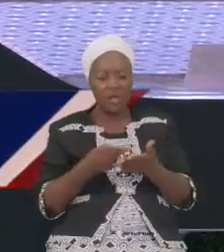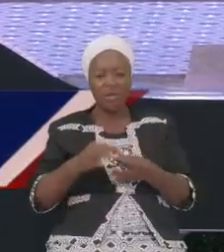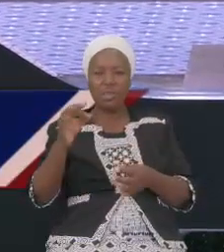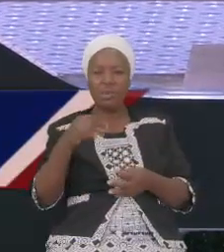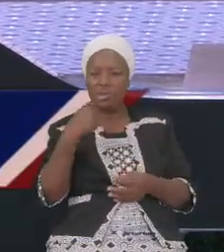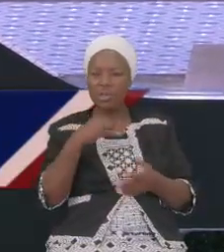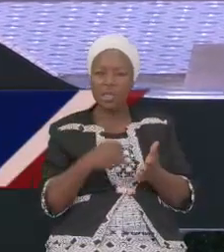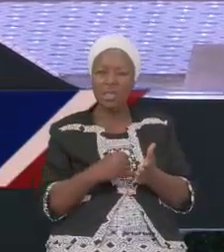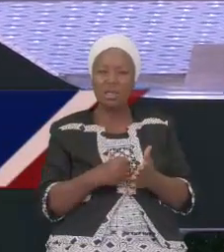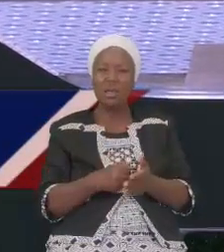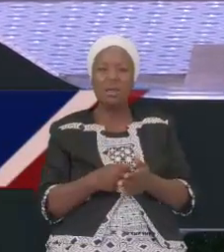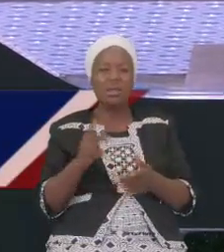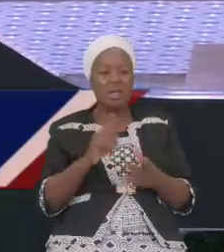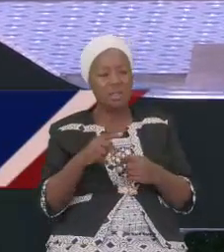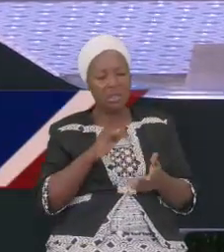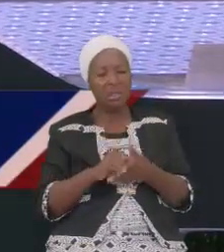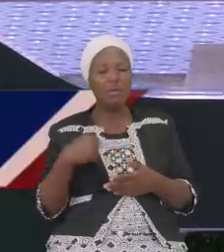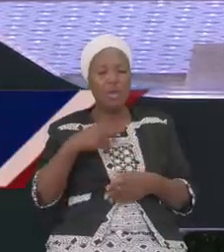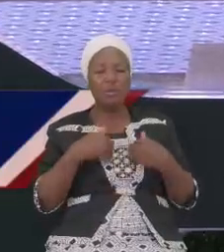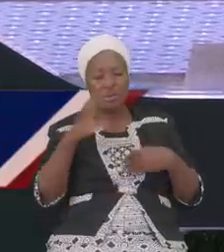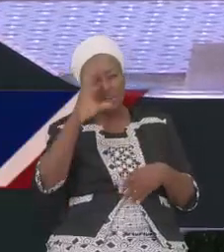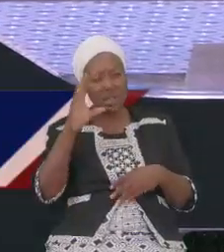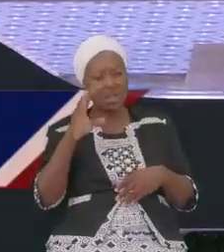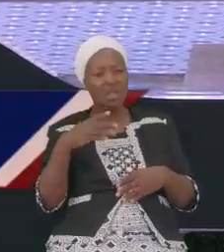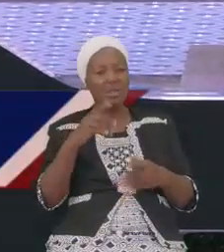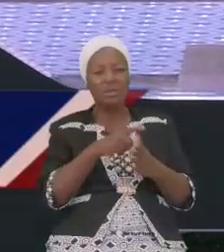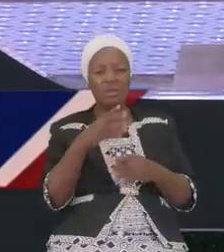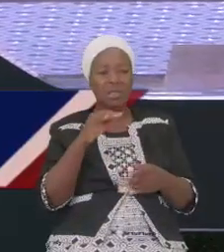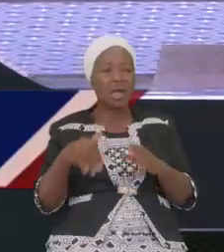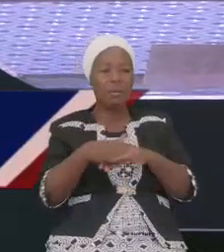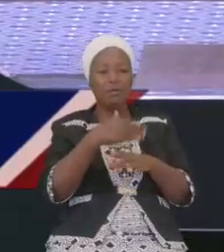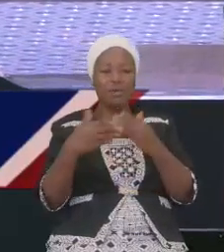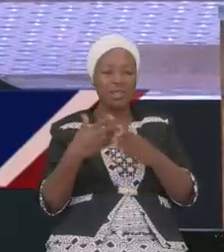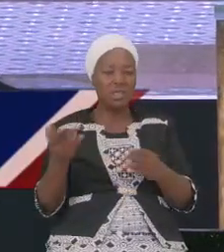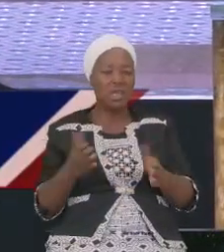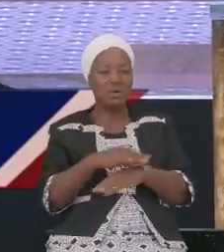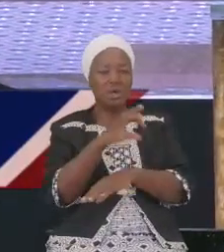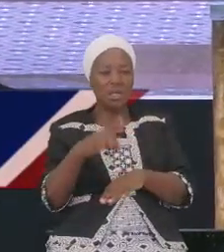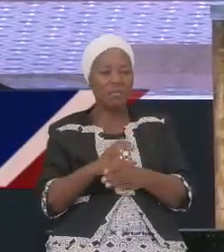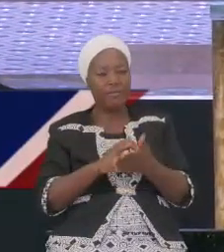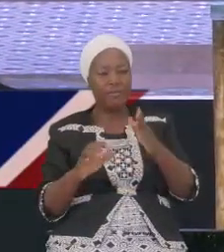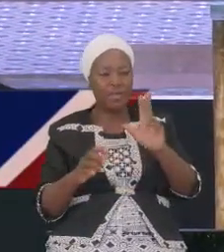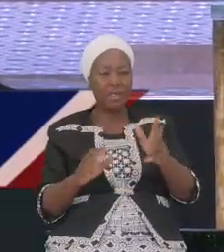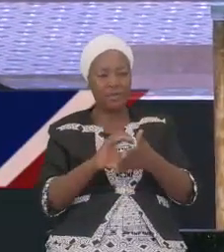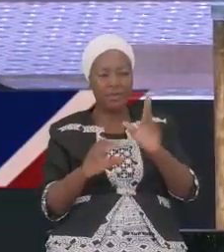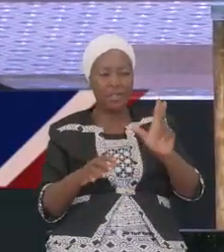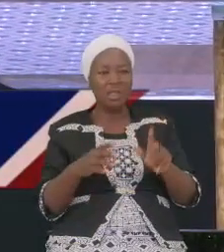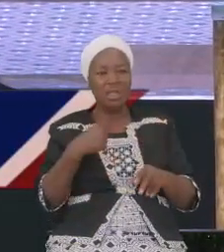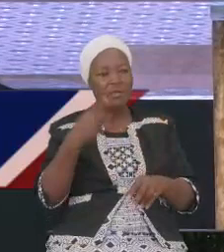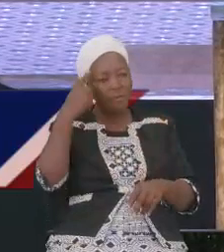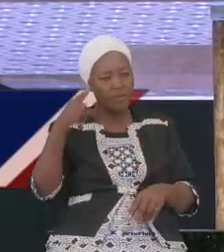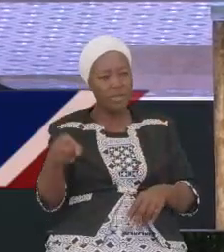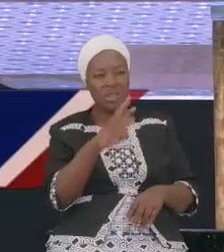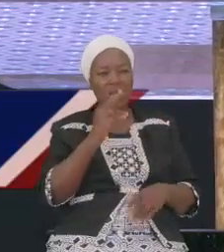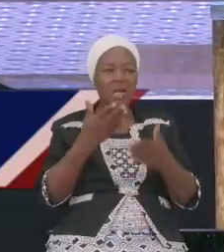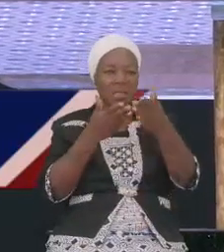says, we shall seek those things which are above, not things on the earth. Verse 3, it says in verse 3, for ye are